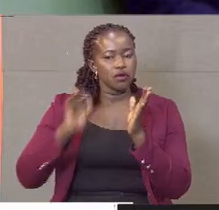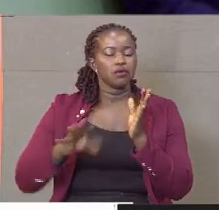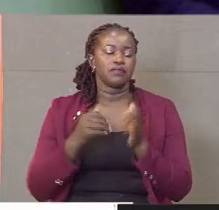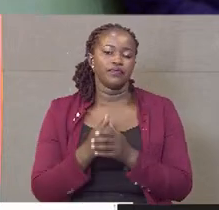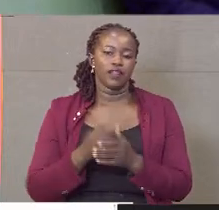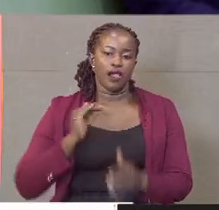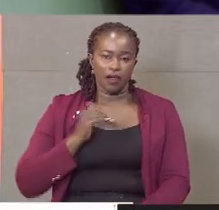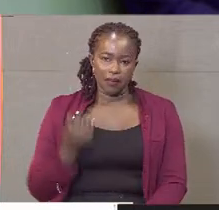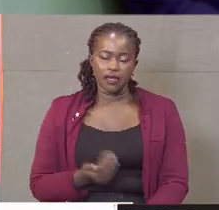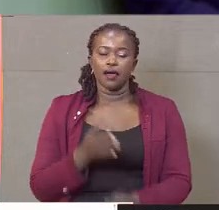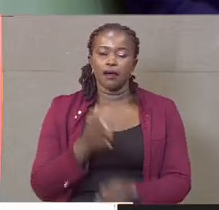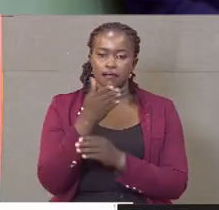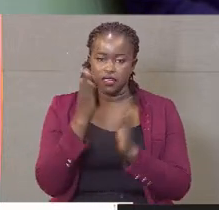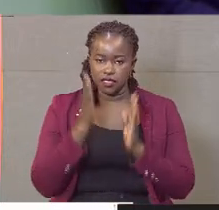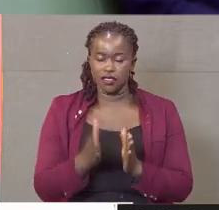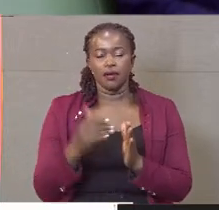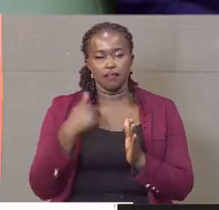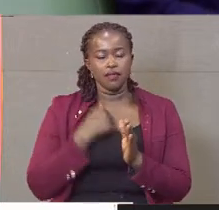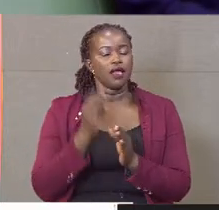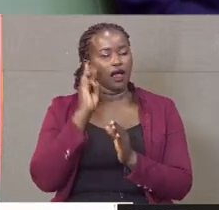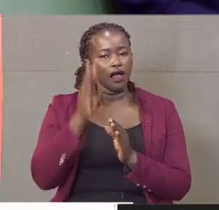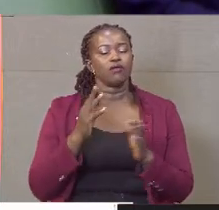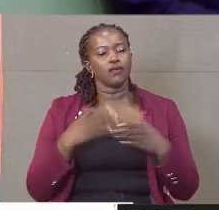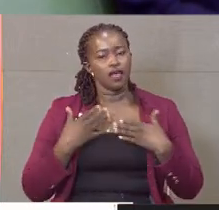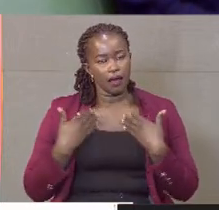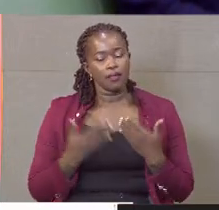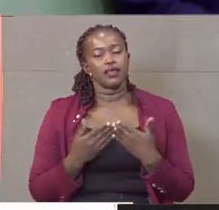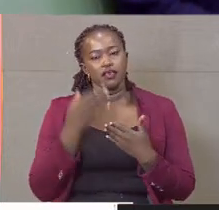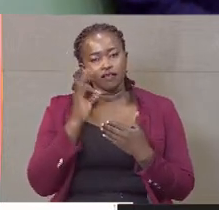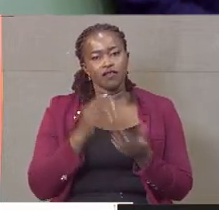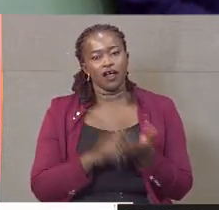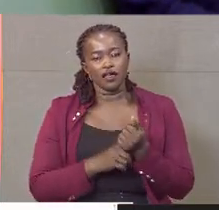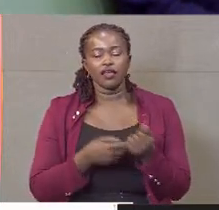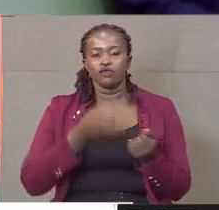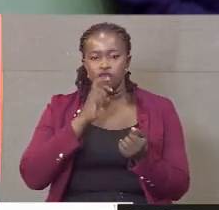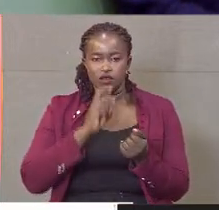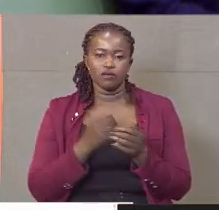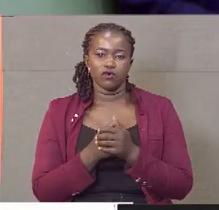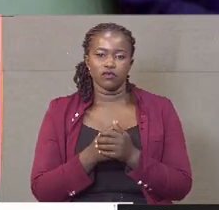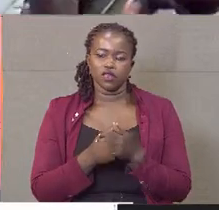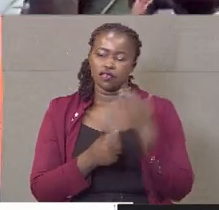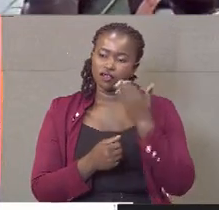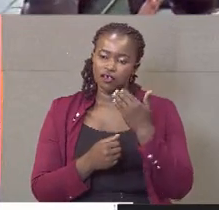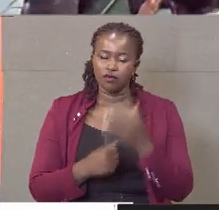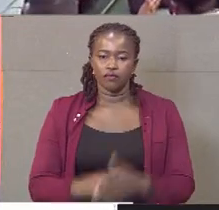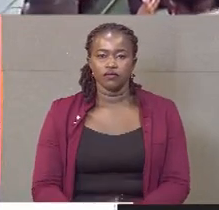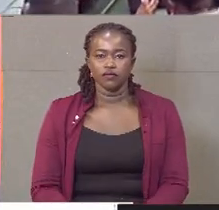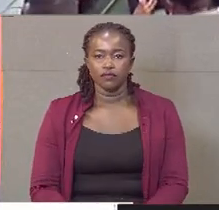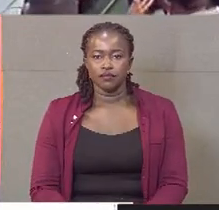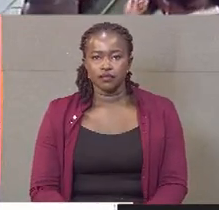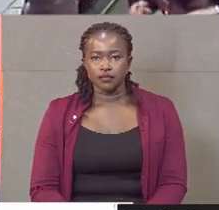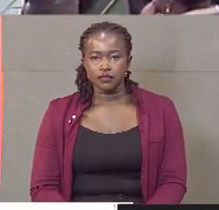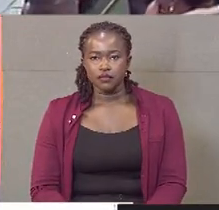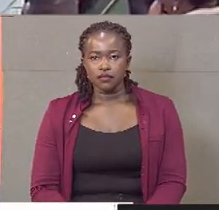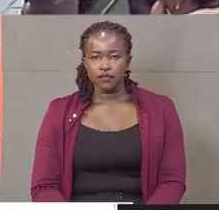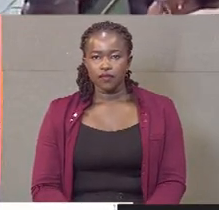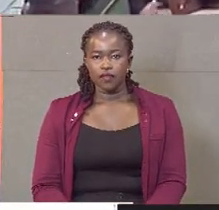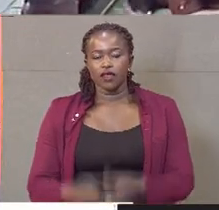Madam Minister, I will be the happiest to get that response. Thank you. A